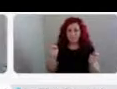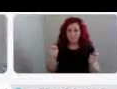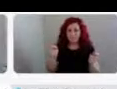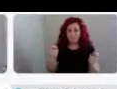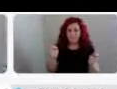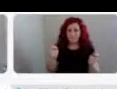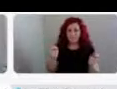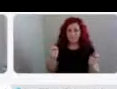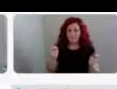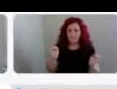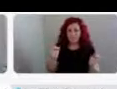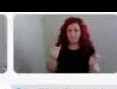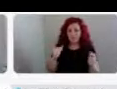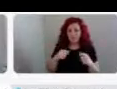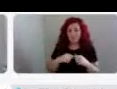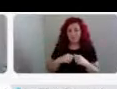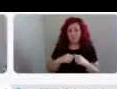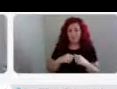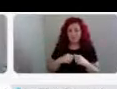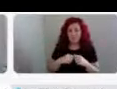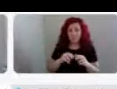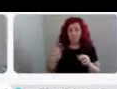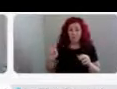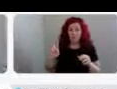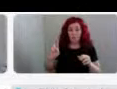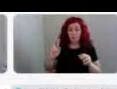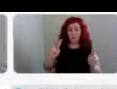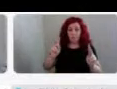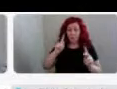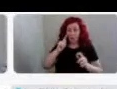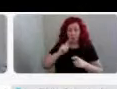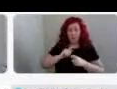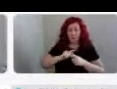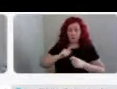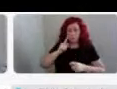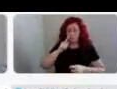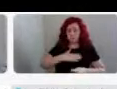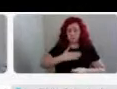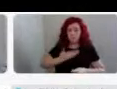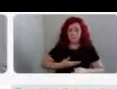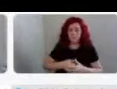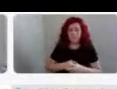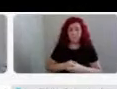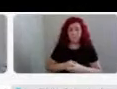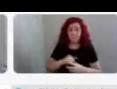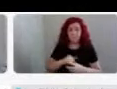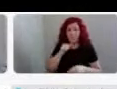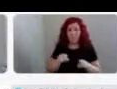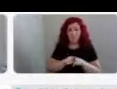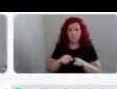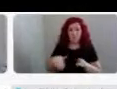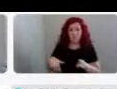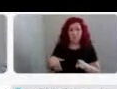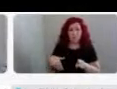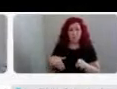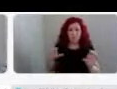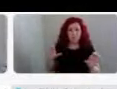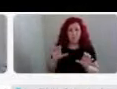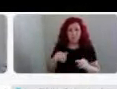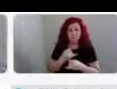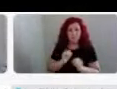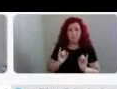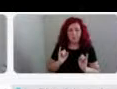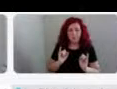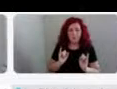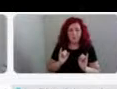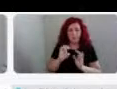democratic commissioner republican heads would be exploding it is not too late to do this independently and